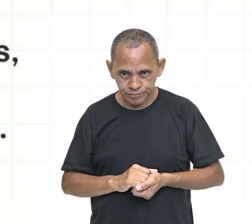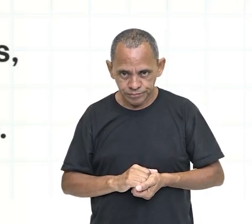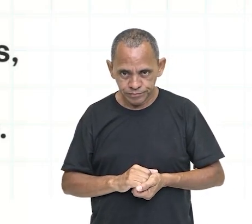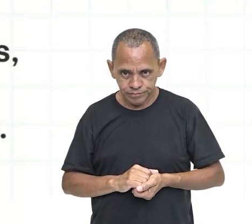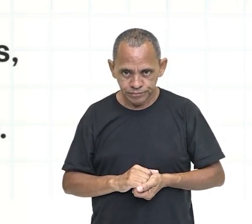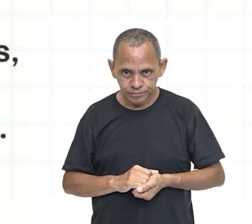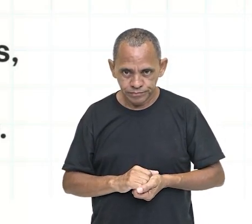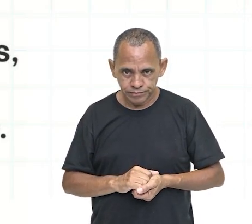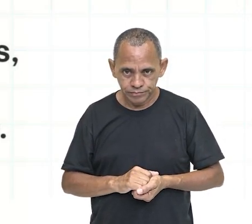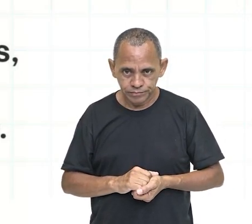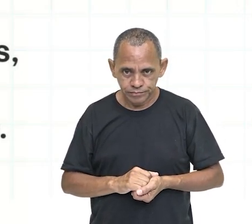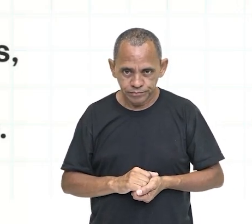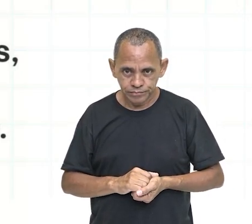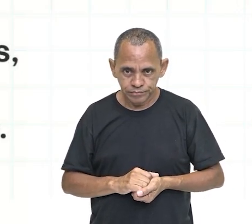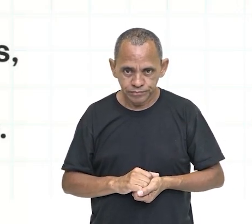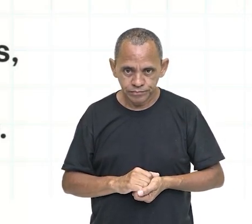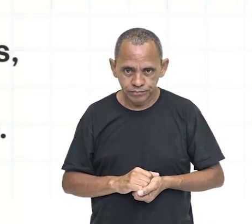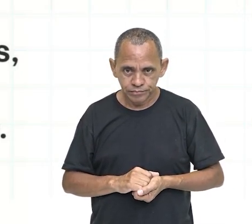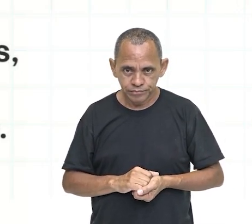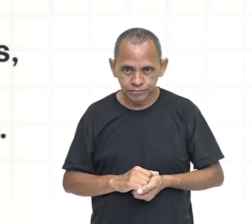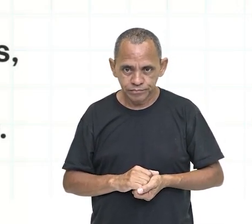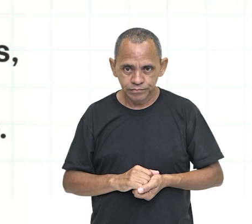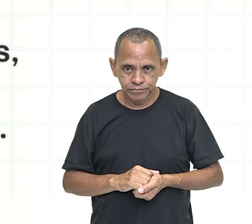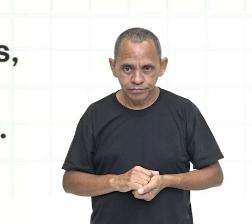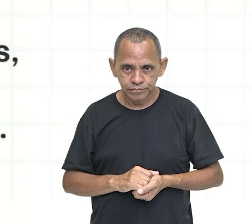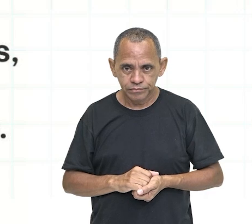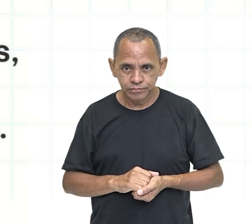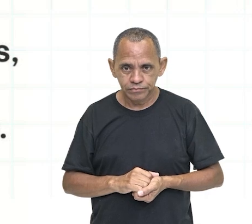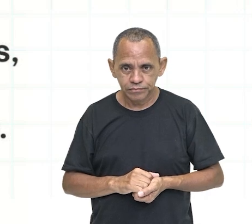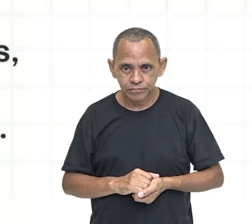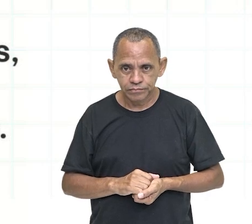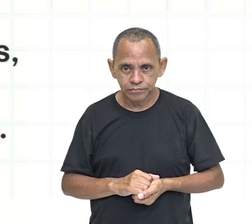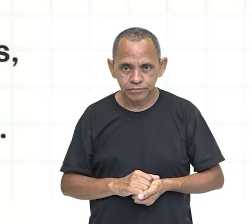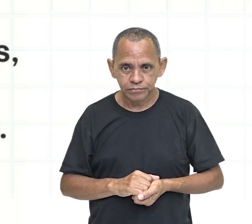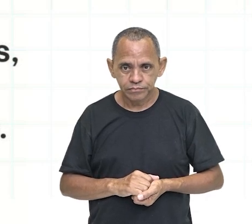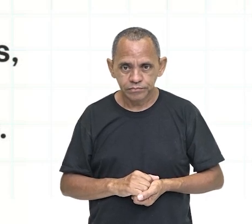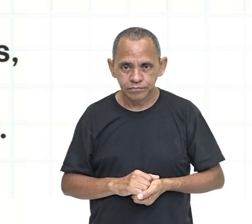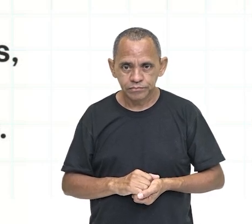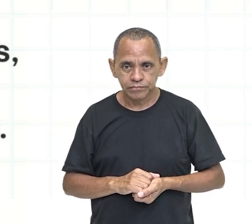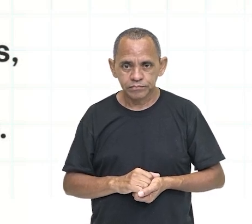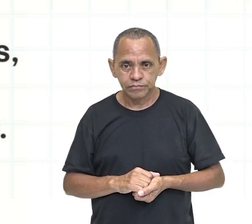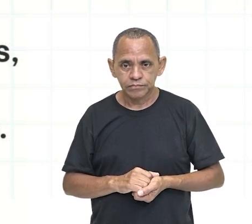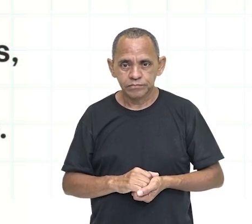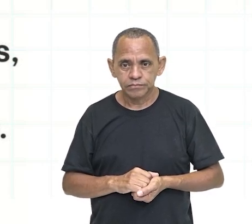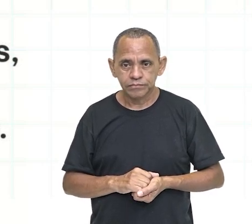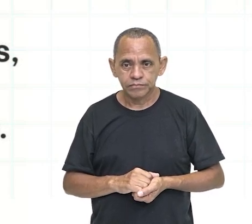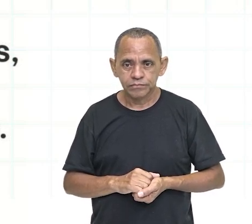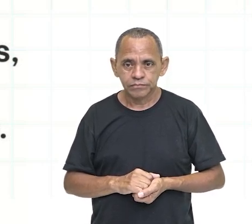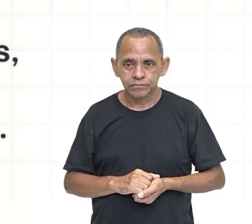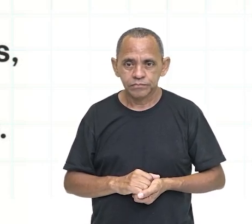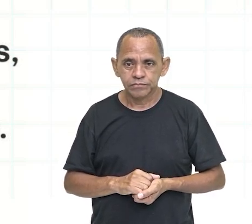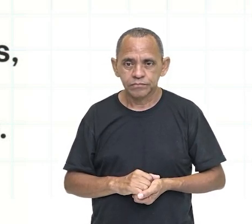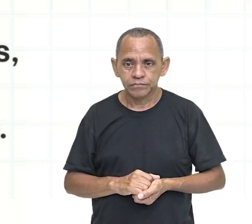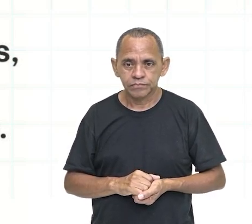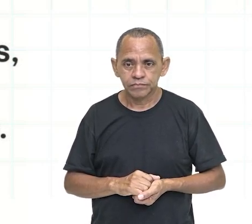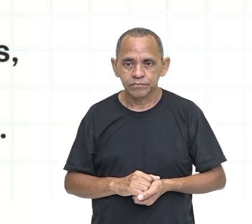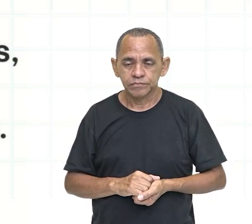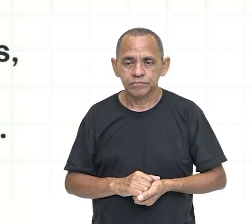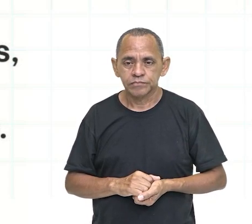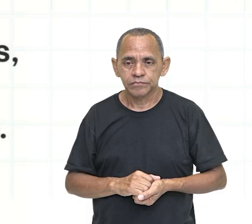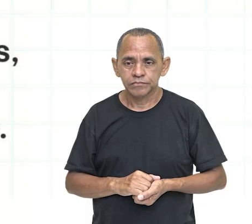their influence over vast regions in the Americas, Africa,